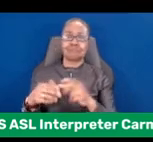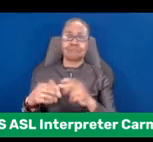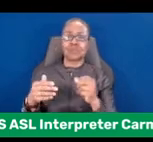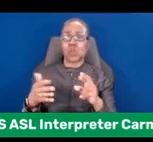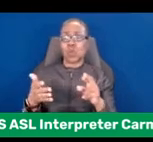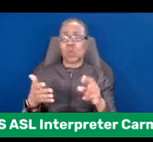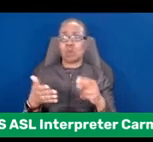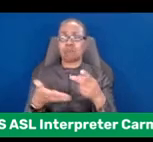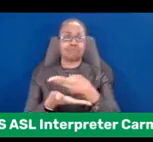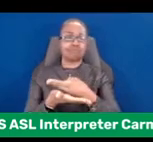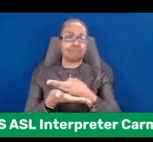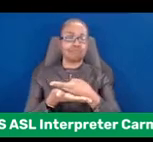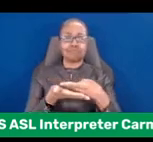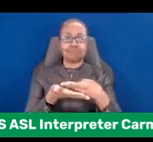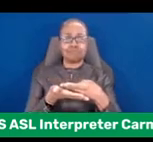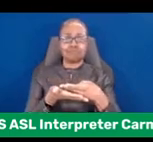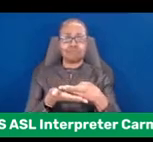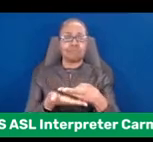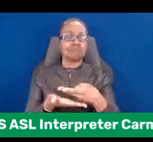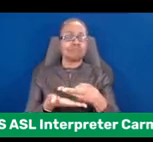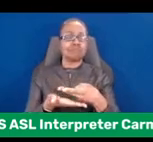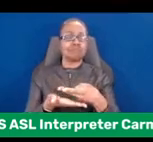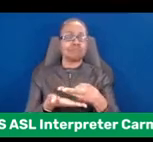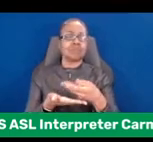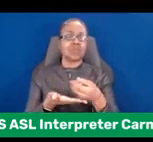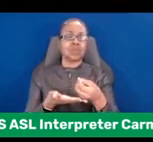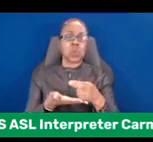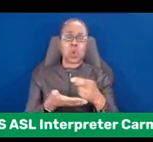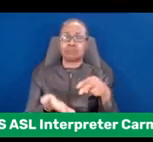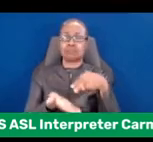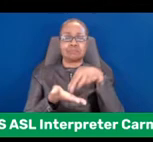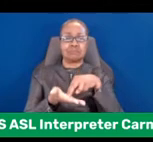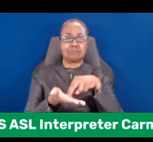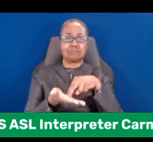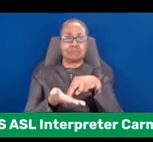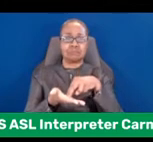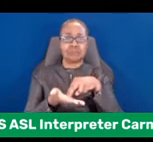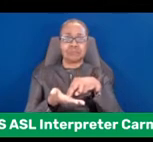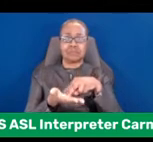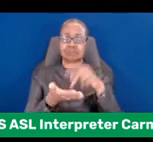down, or whether it's standing or something in between.